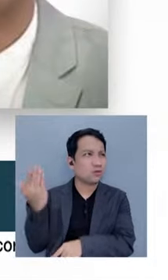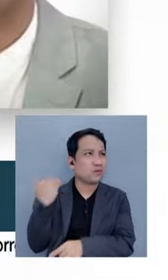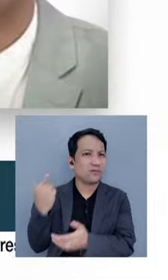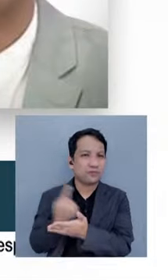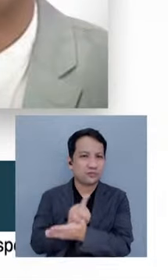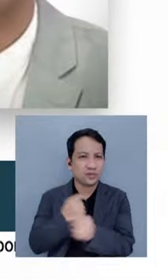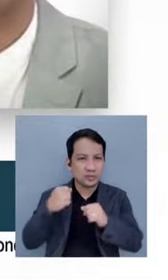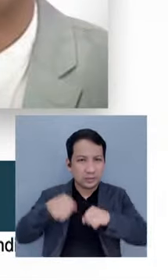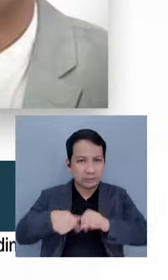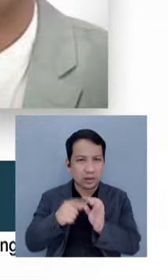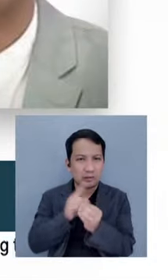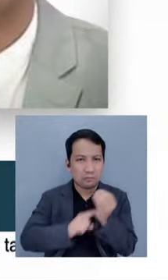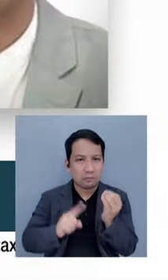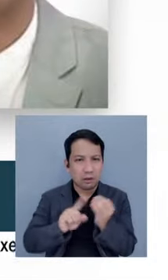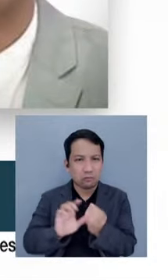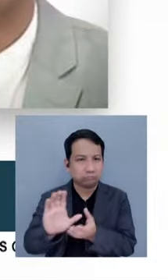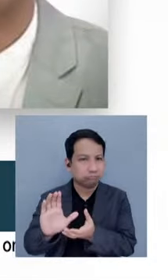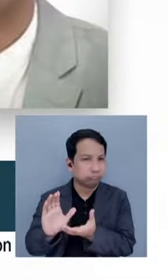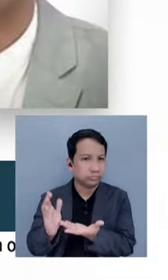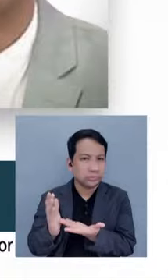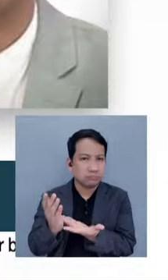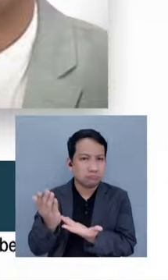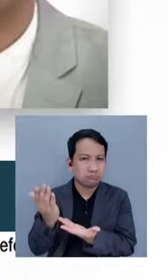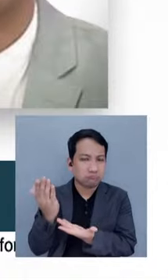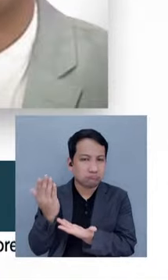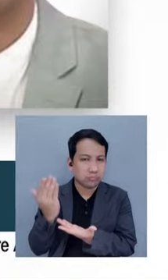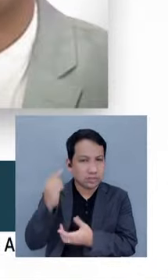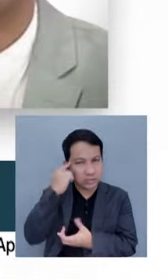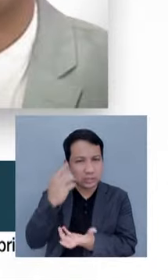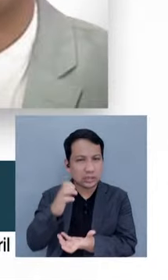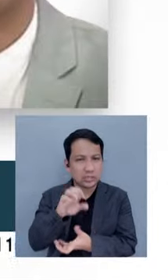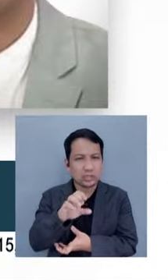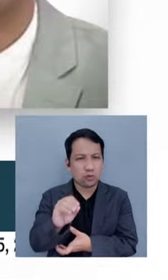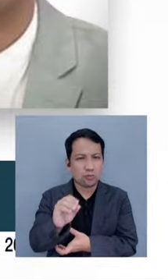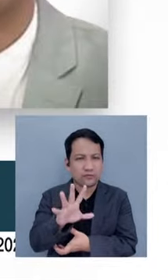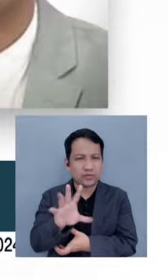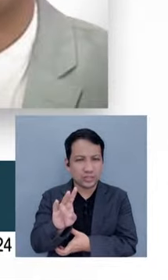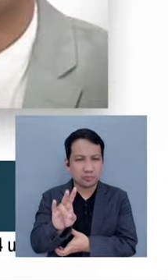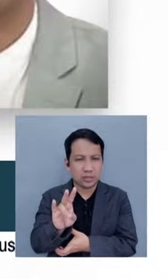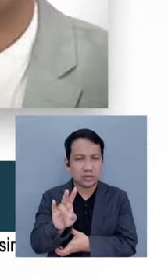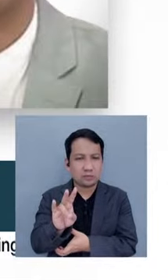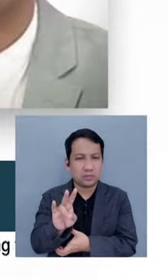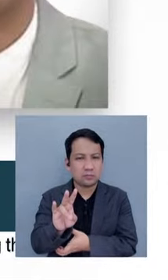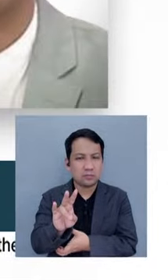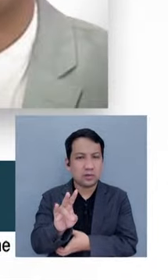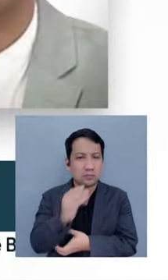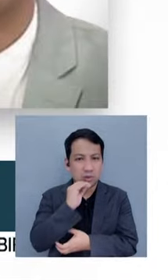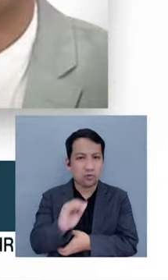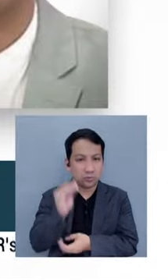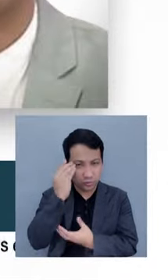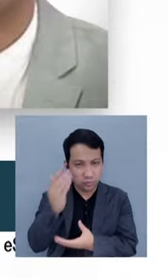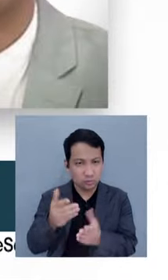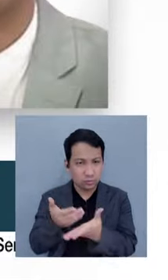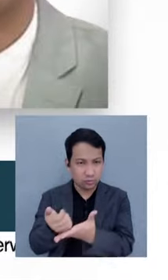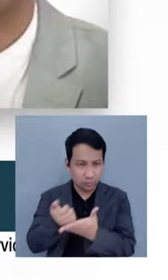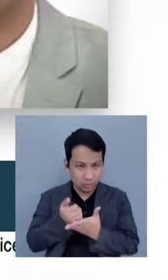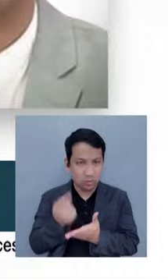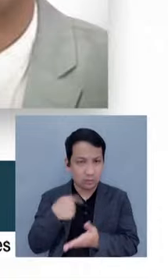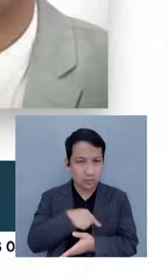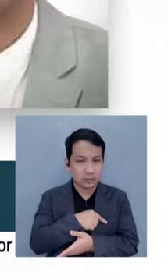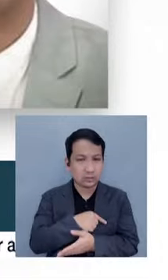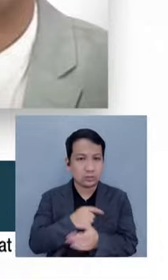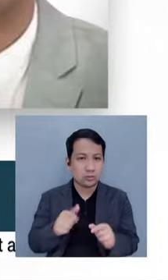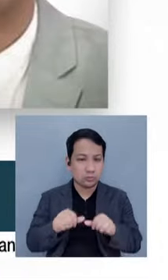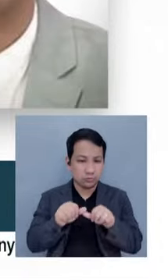that happened this month. And I think the executive order number 57 will help us to uphold